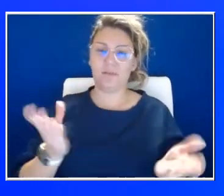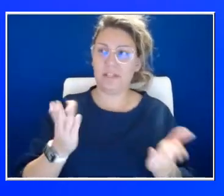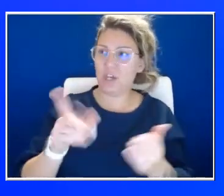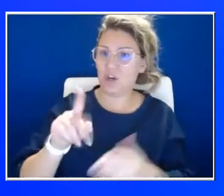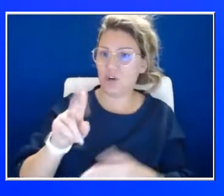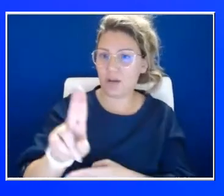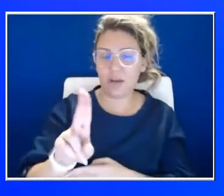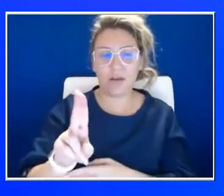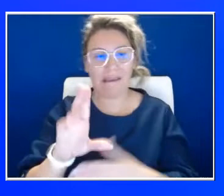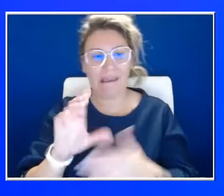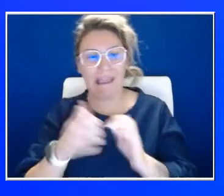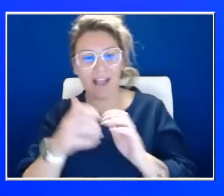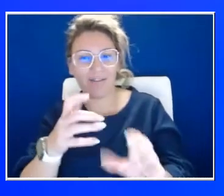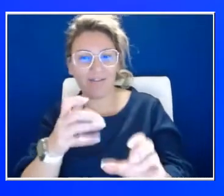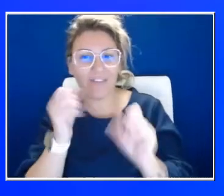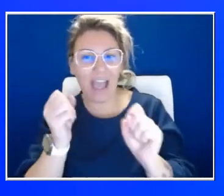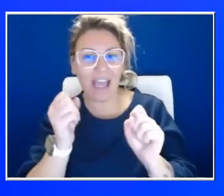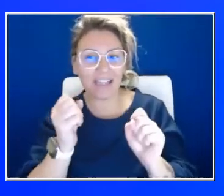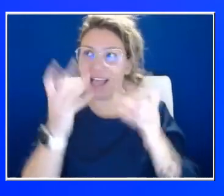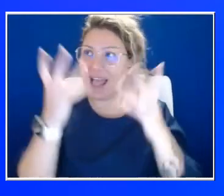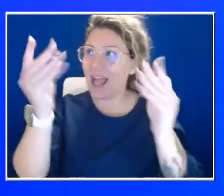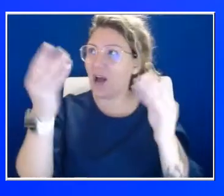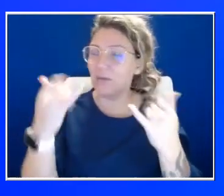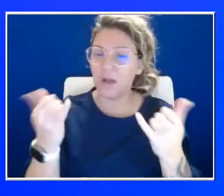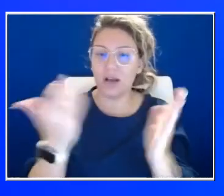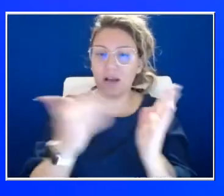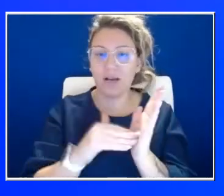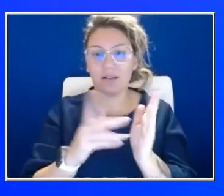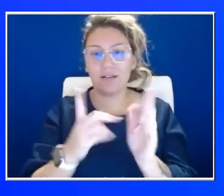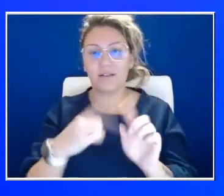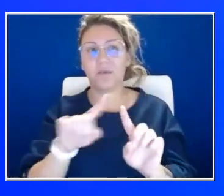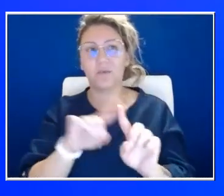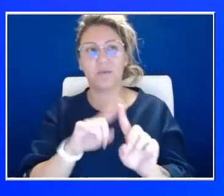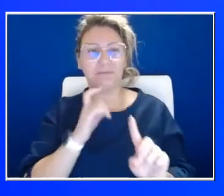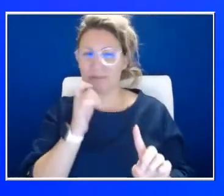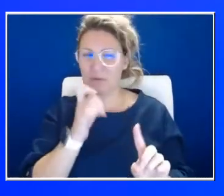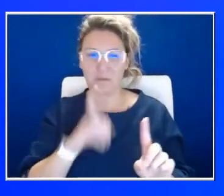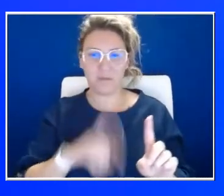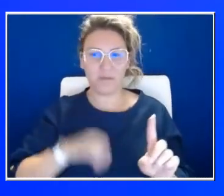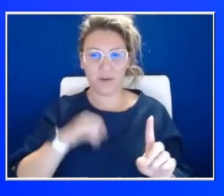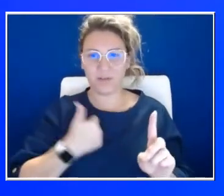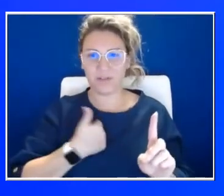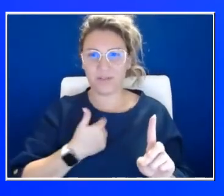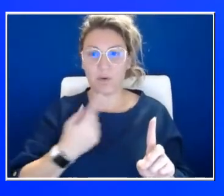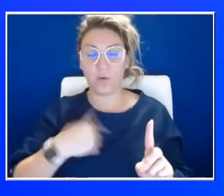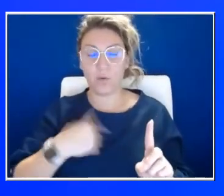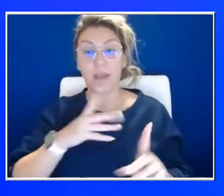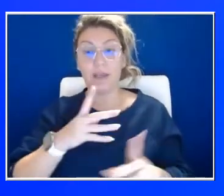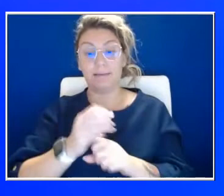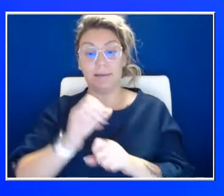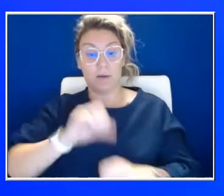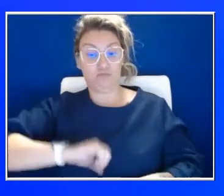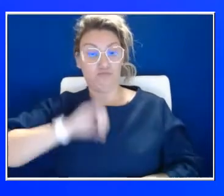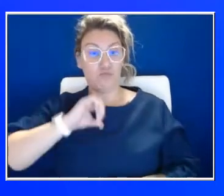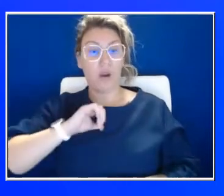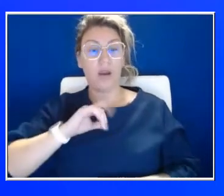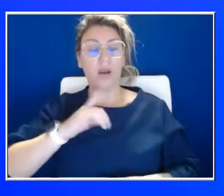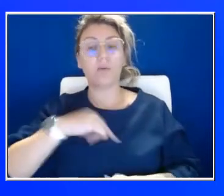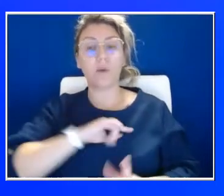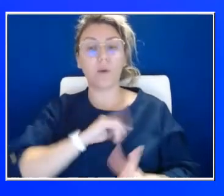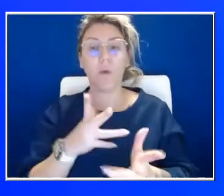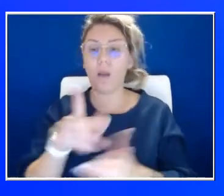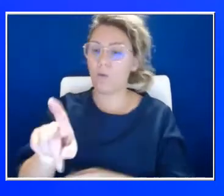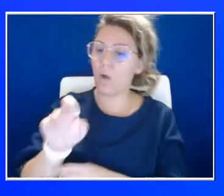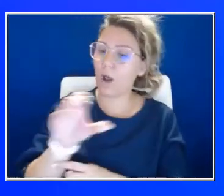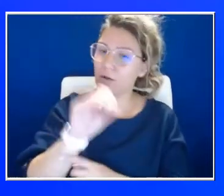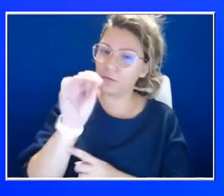on the field with concussion, we don't pride ourselves. We take pride in the fact that we want their brain 100% before they go back